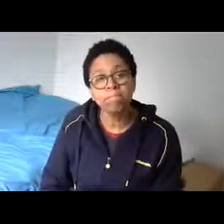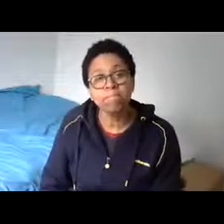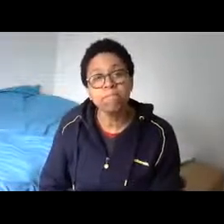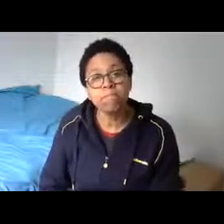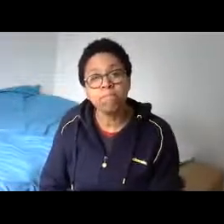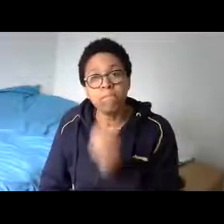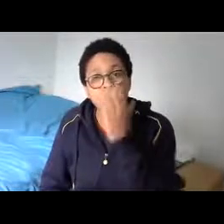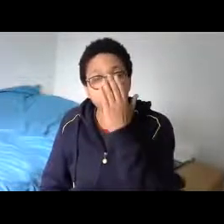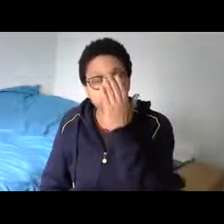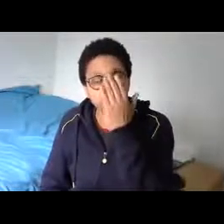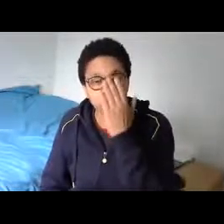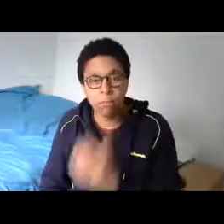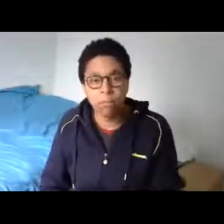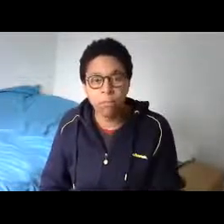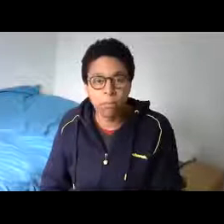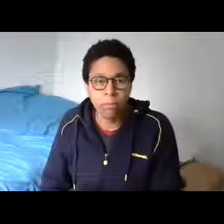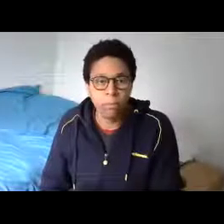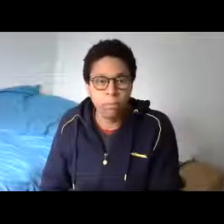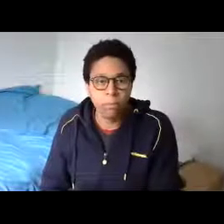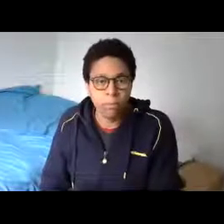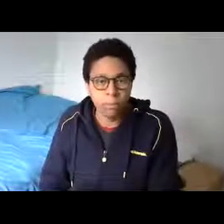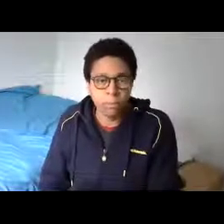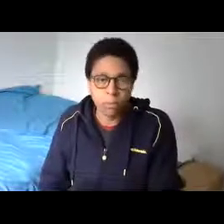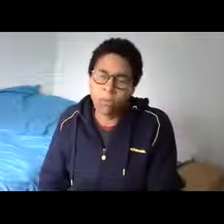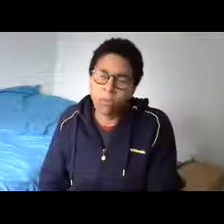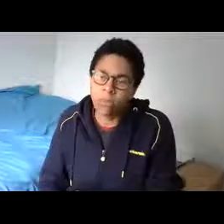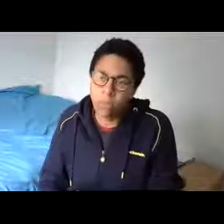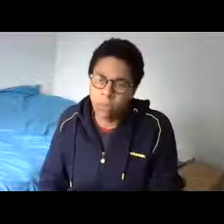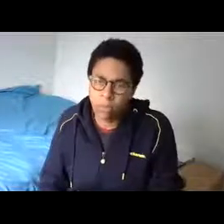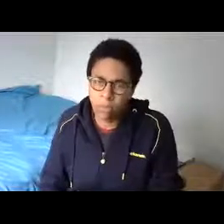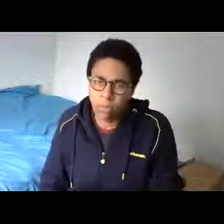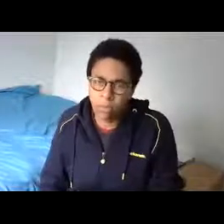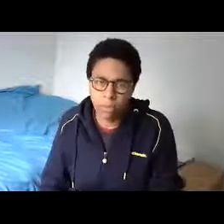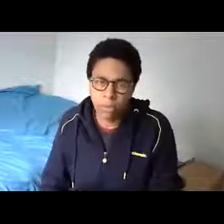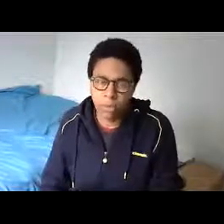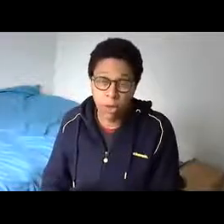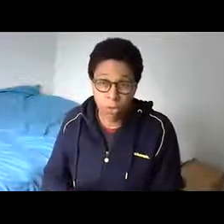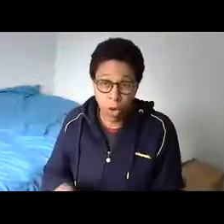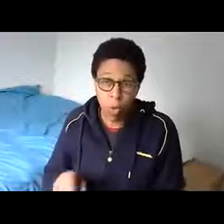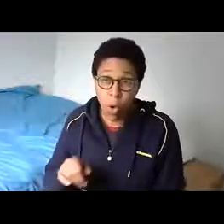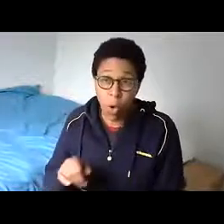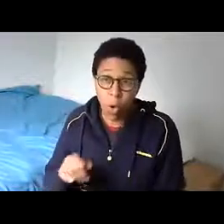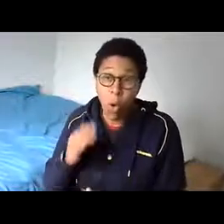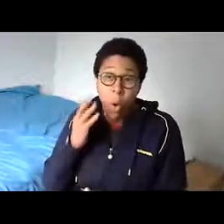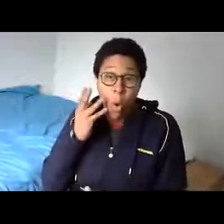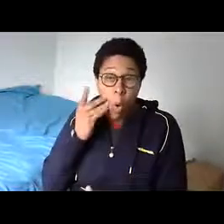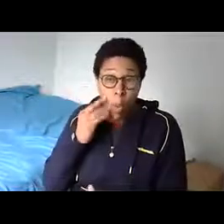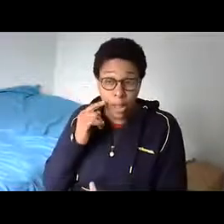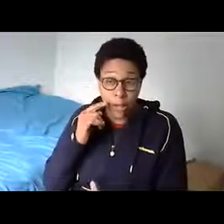basically check the amount and ask how that is enough if you think it's not enough.